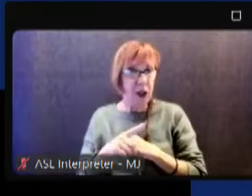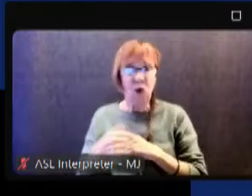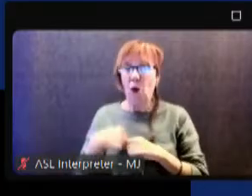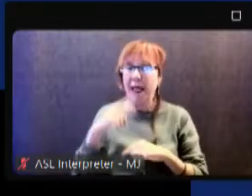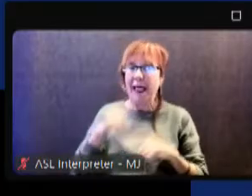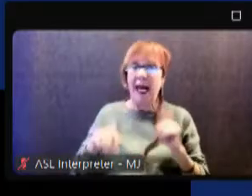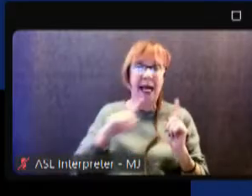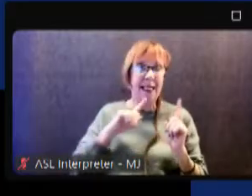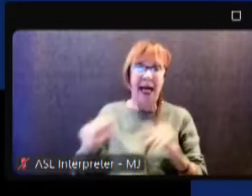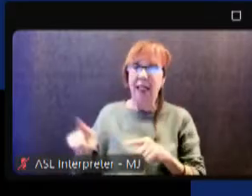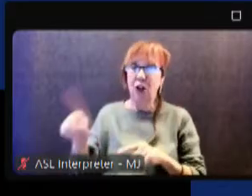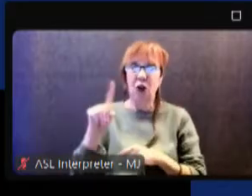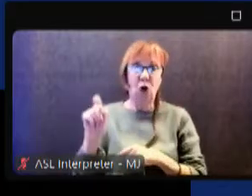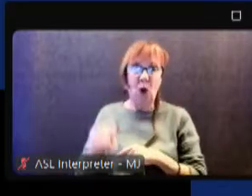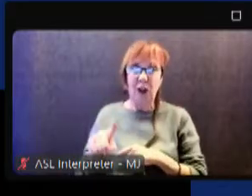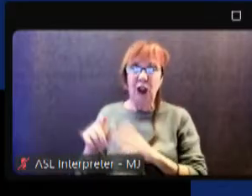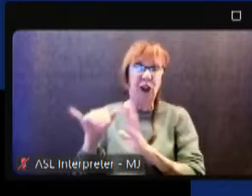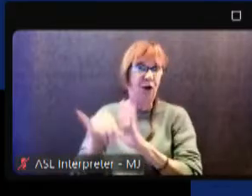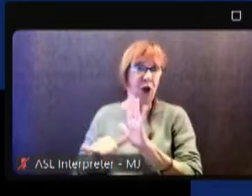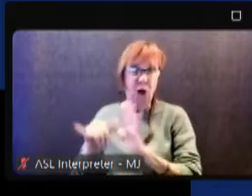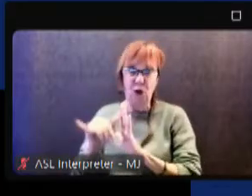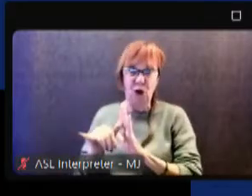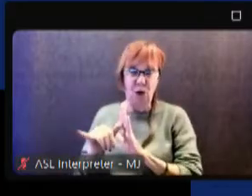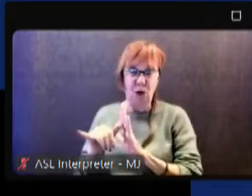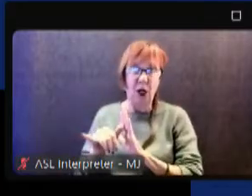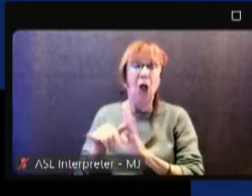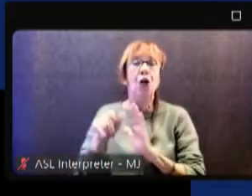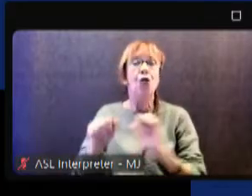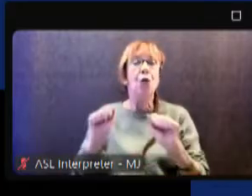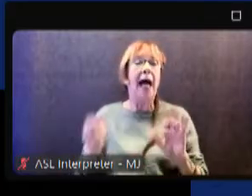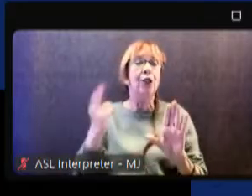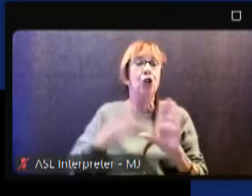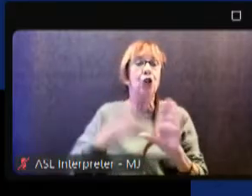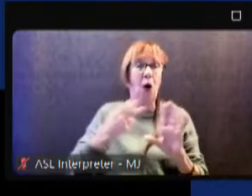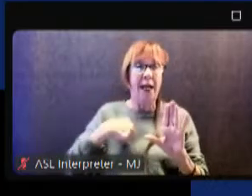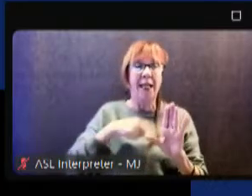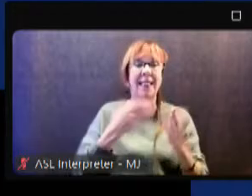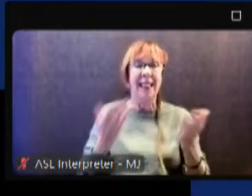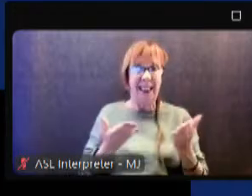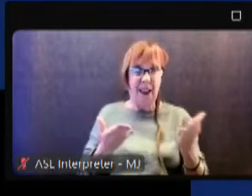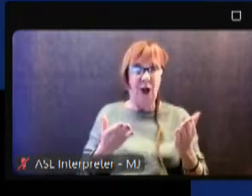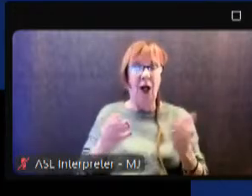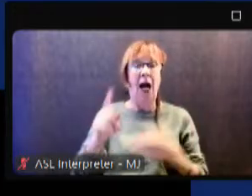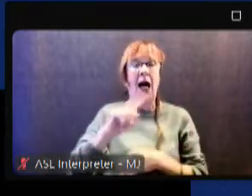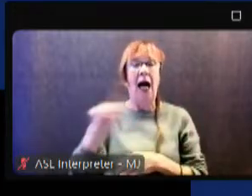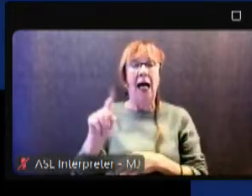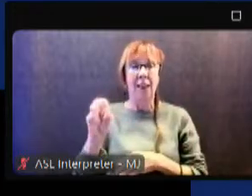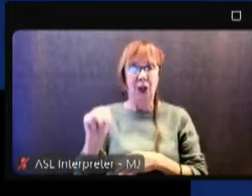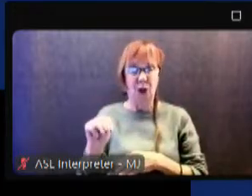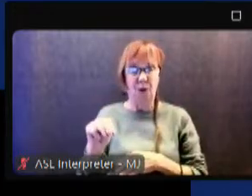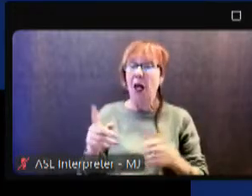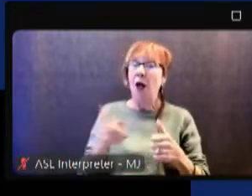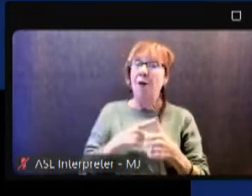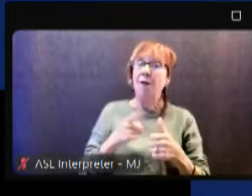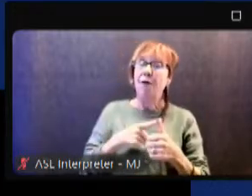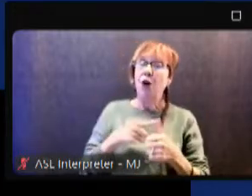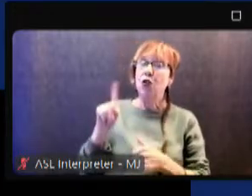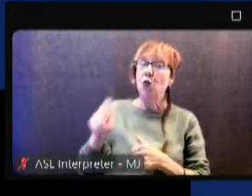scanning the QR code on your screen. Our first question is for Colonel Abichal with the Army